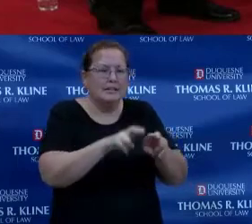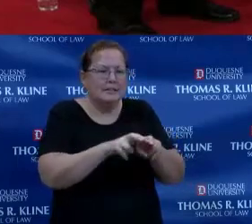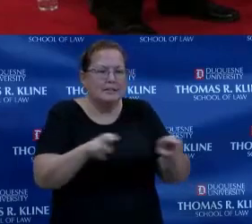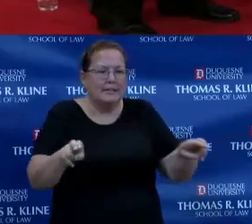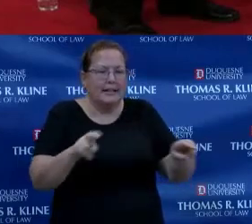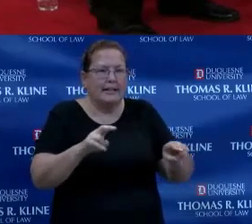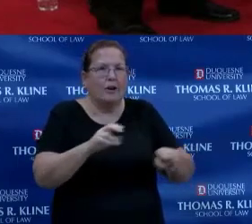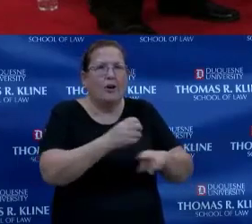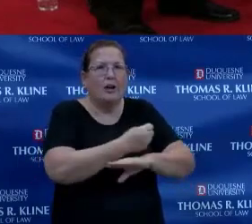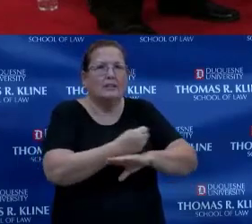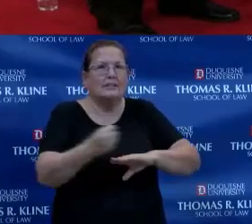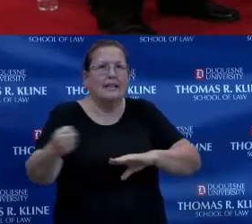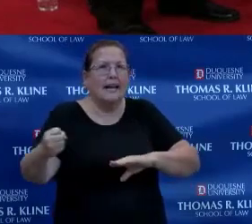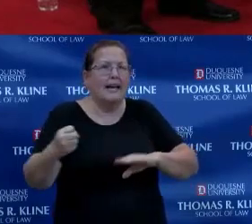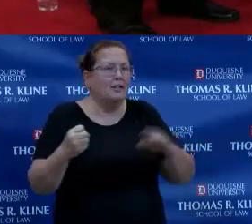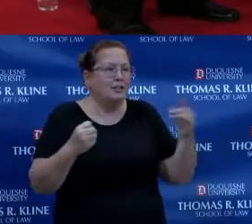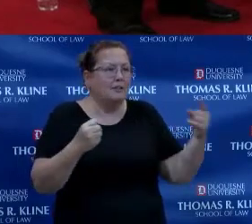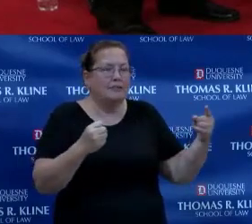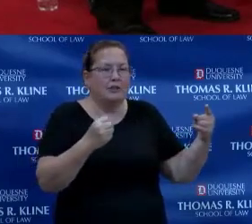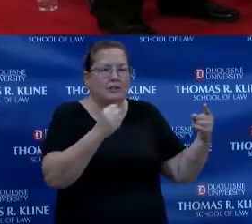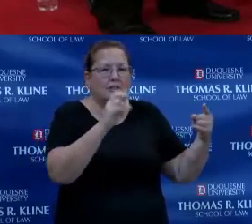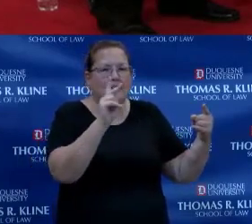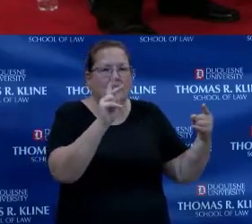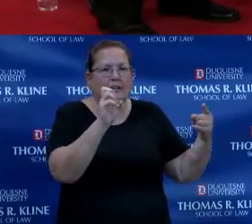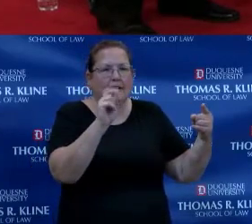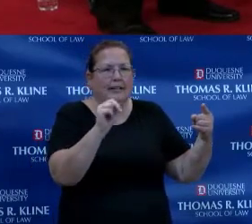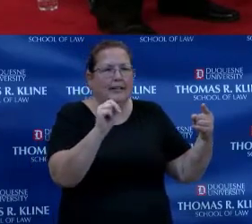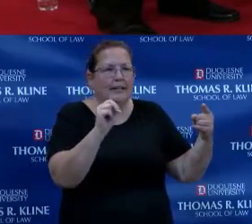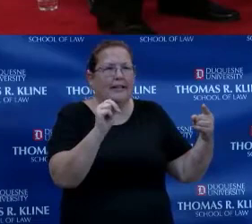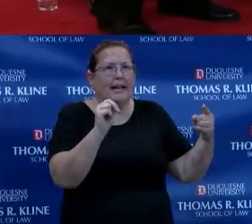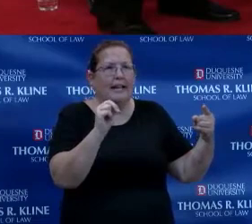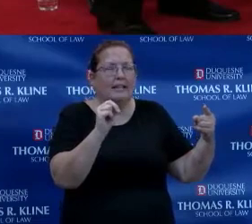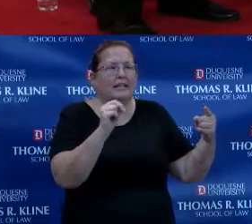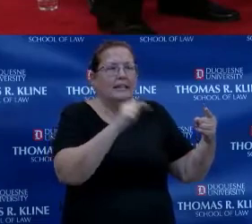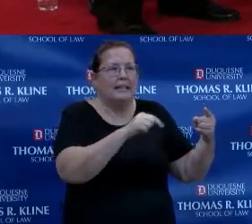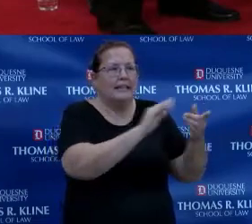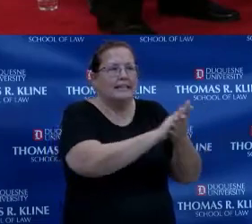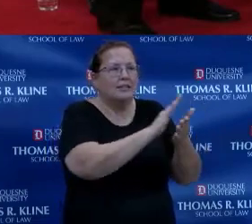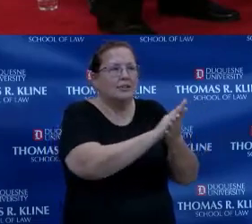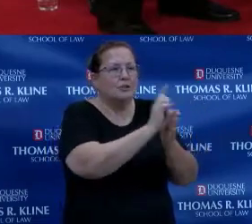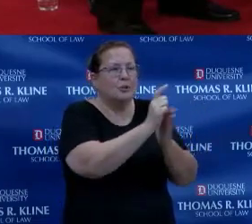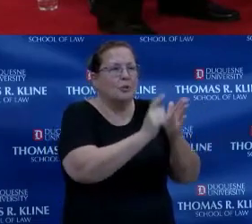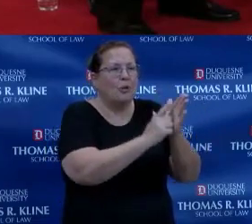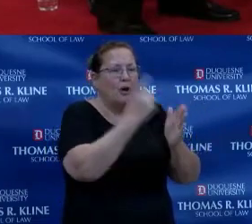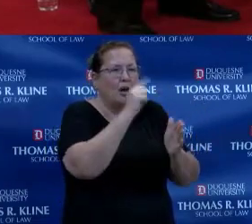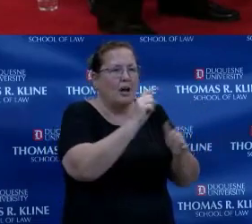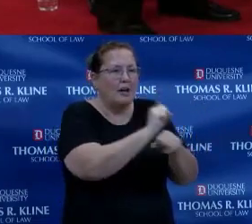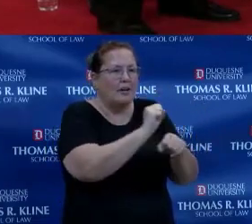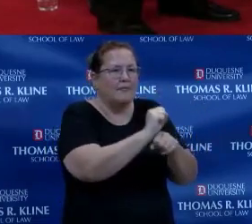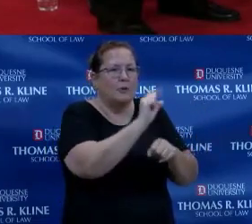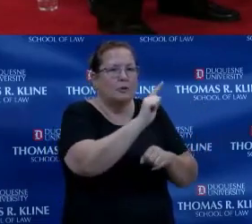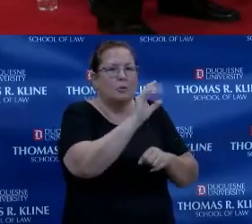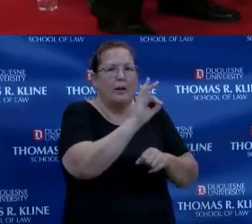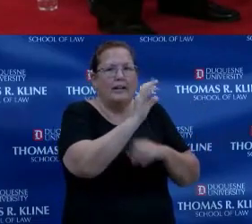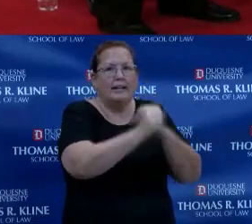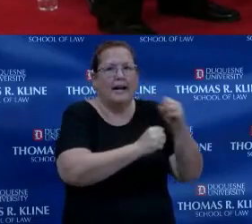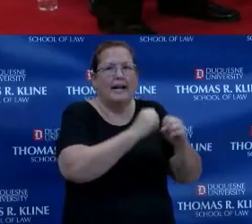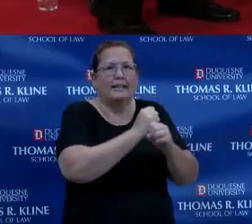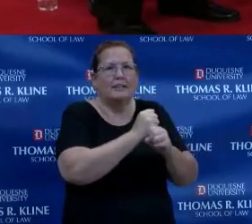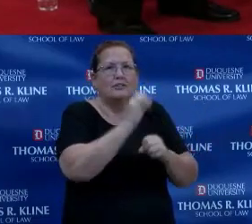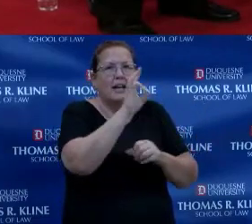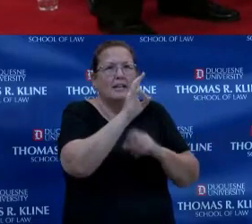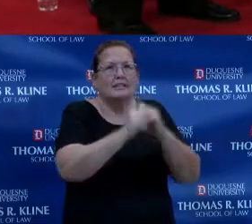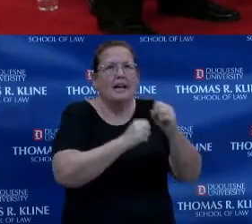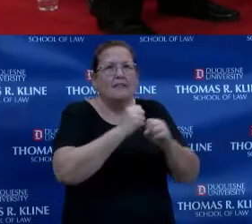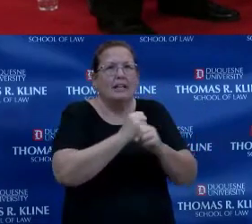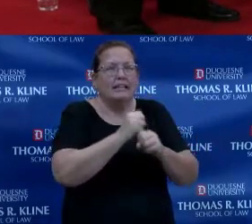President Ken Gormley, who has served as a faculty member of the law school for 29 years. 7 of those years, he served as our